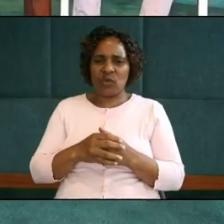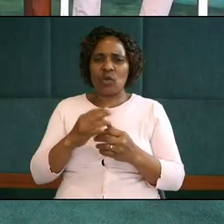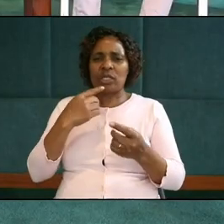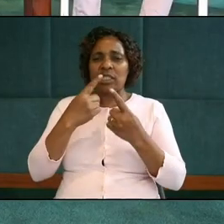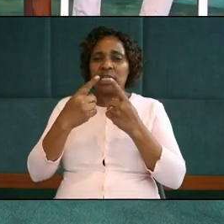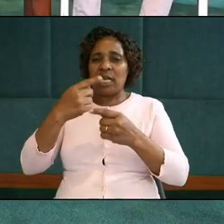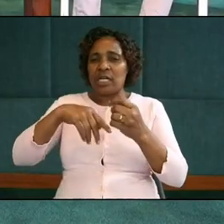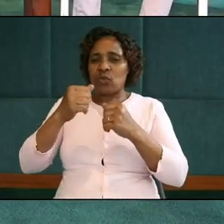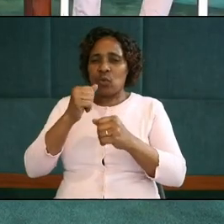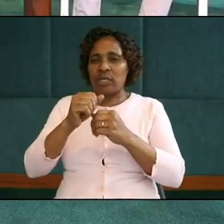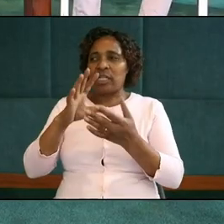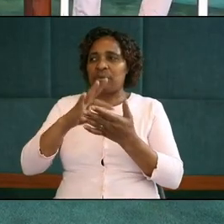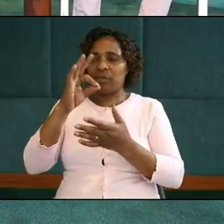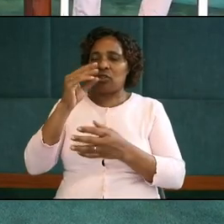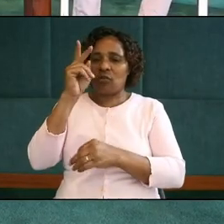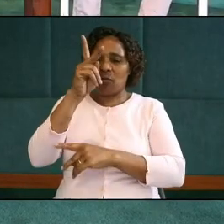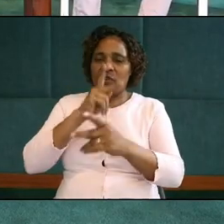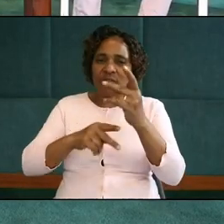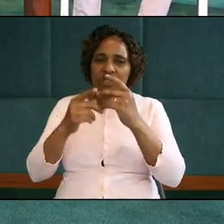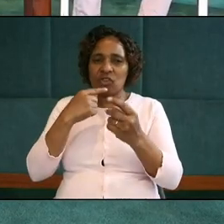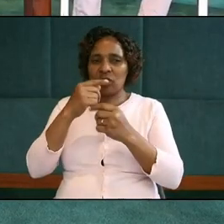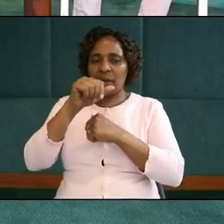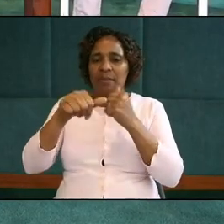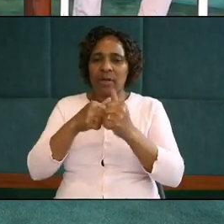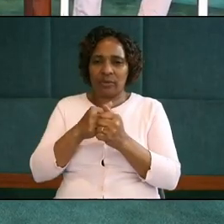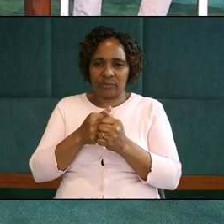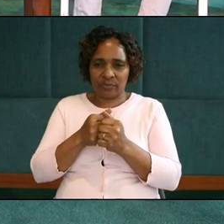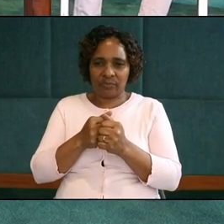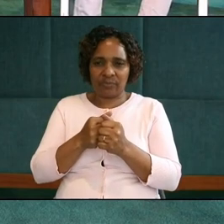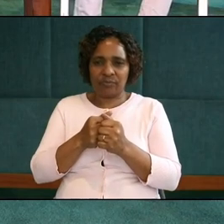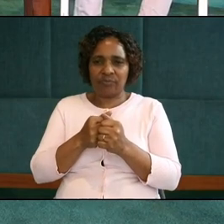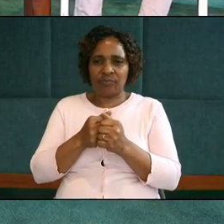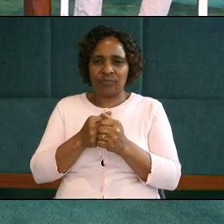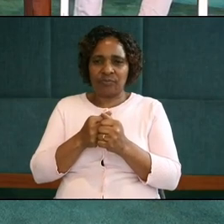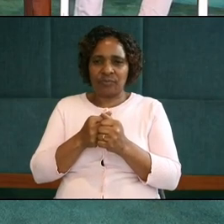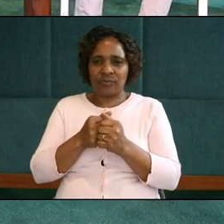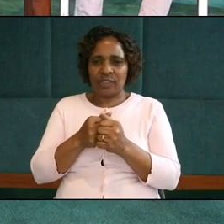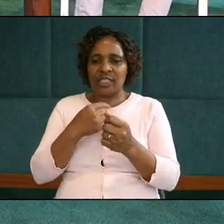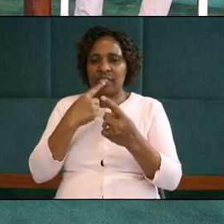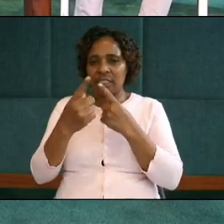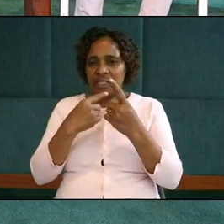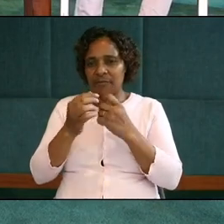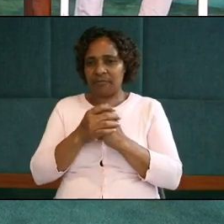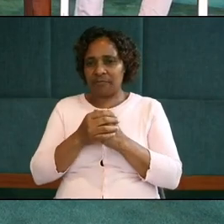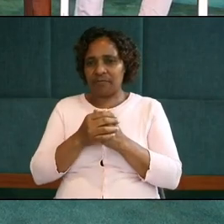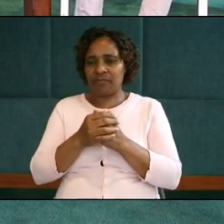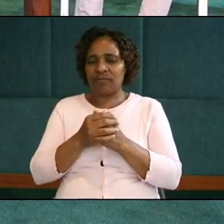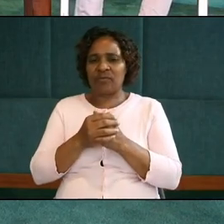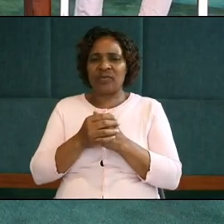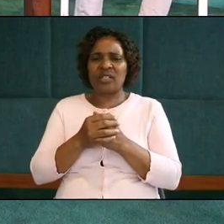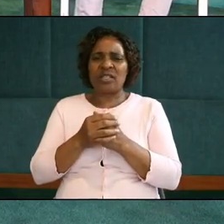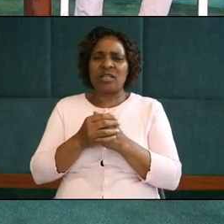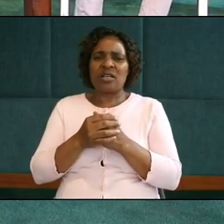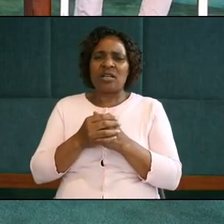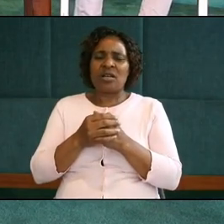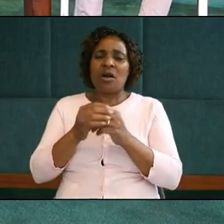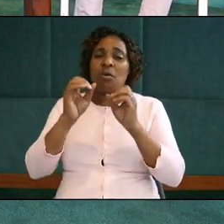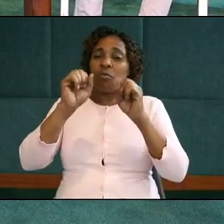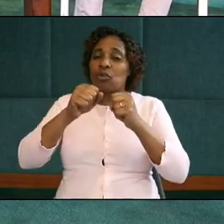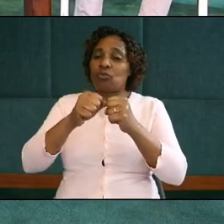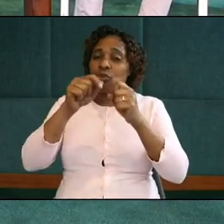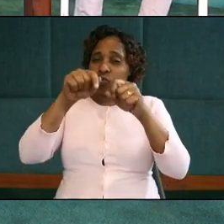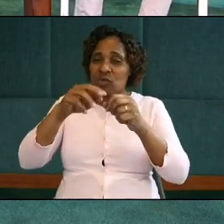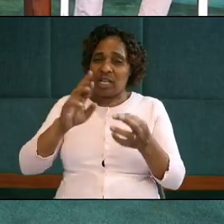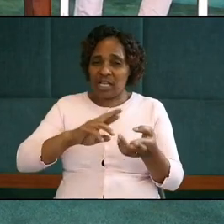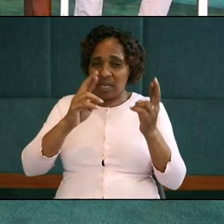what the spirit of prophecy says about this. Okay, if I can read from the flashlight. It says, there is need today of such a